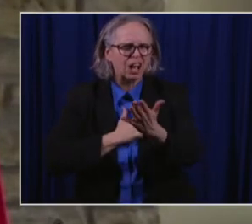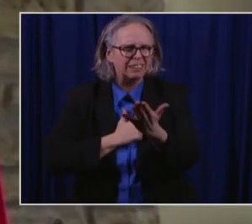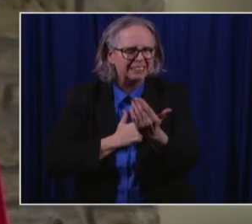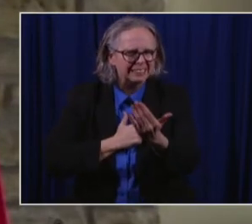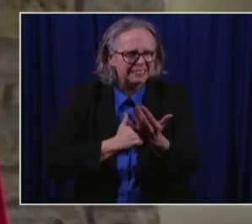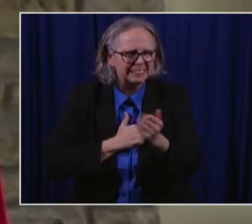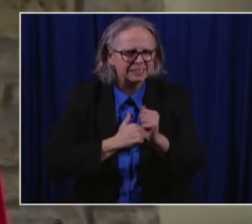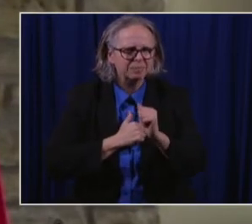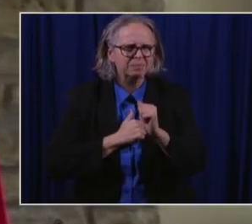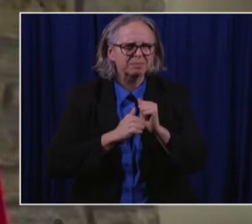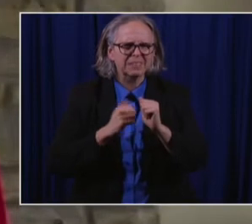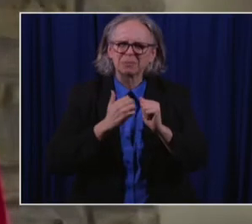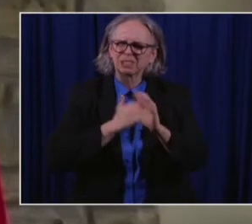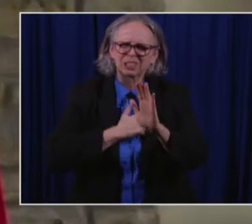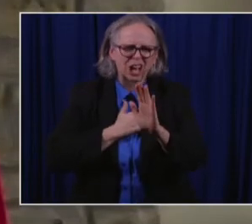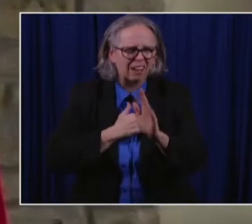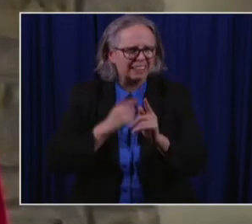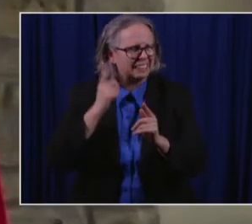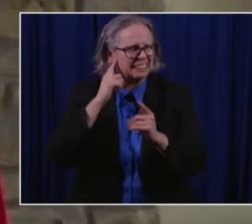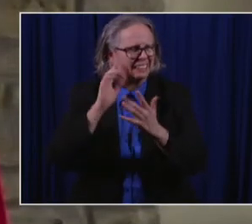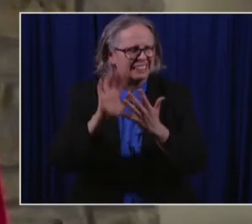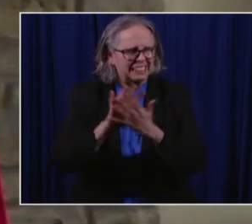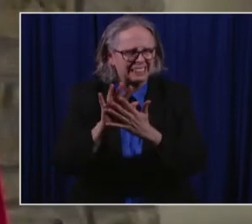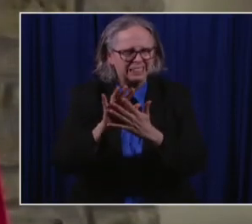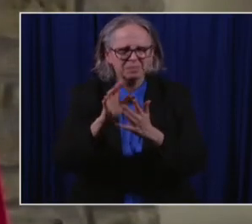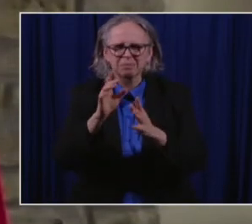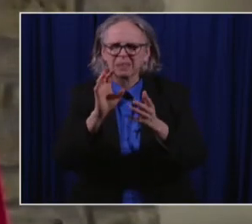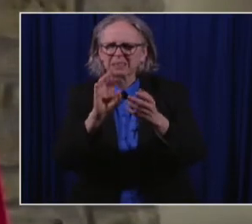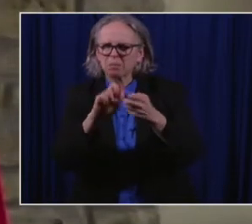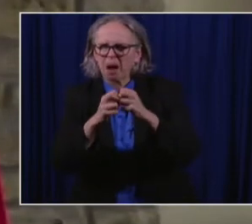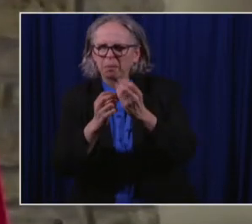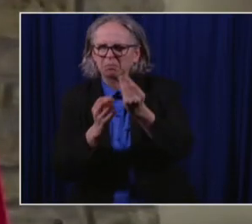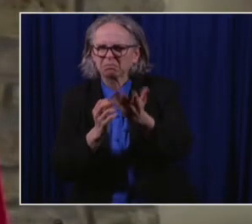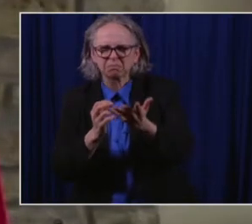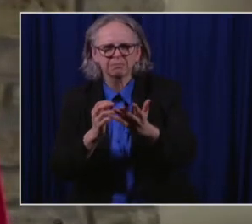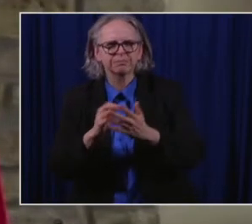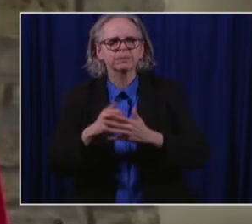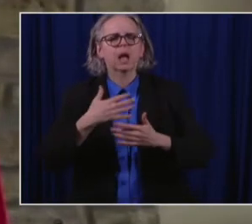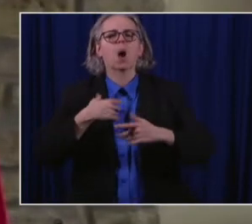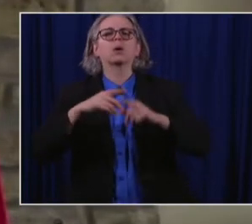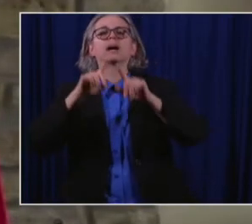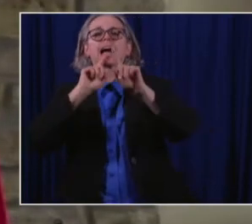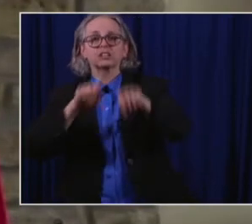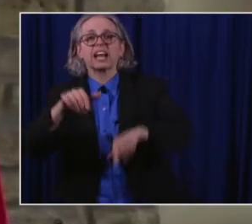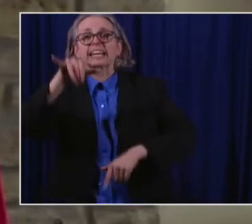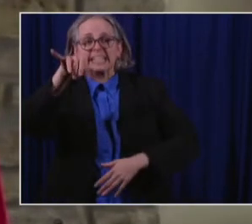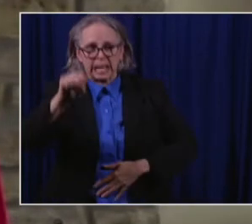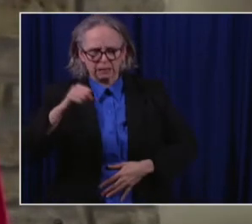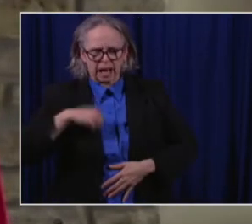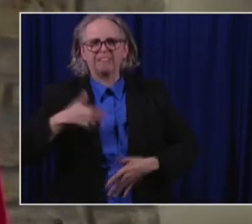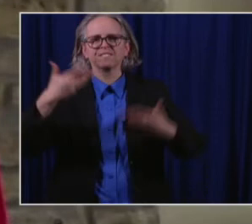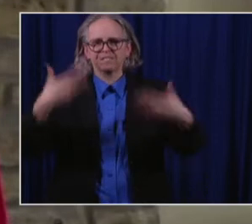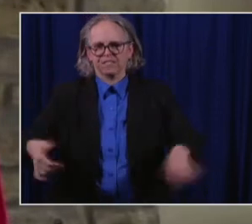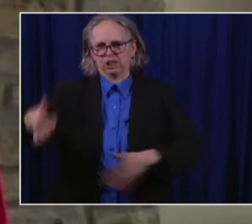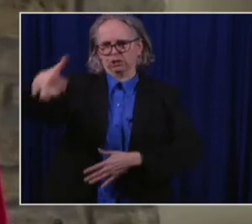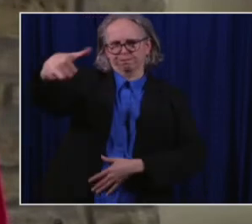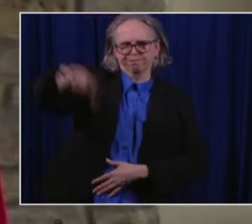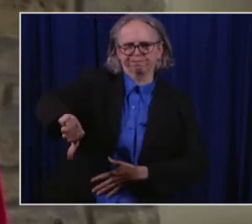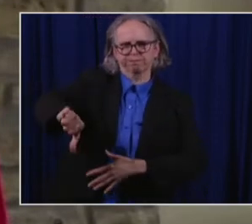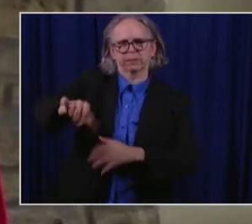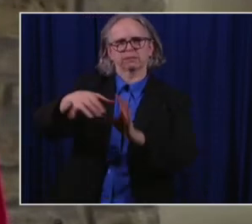Yeah, I'm sorry. A little technical problem there. Yes, I vetoed it this morning, and we have a veto